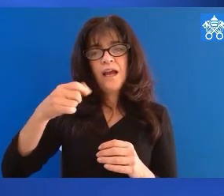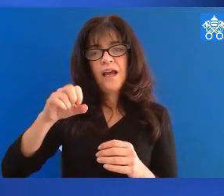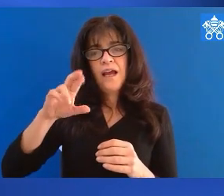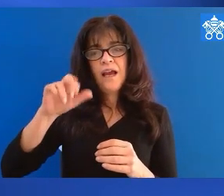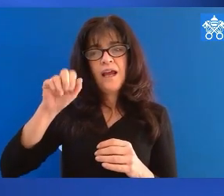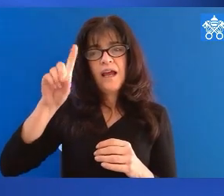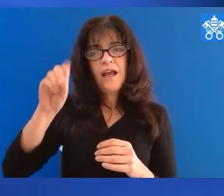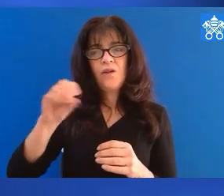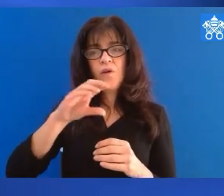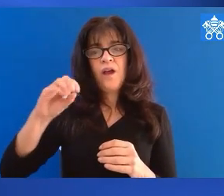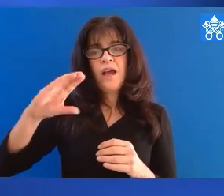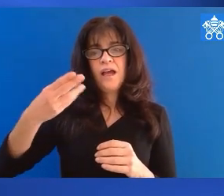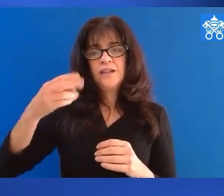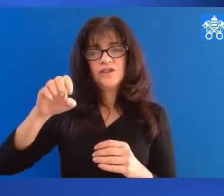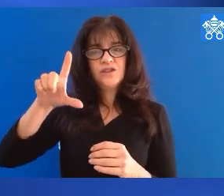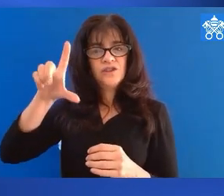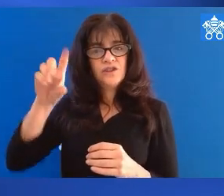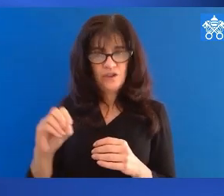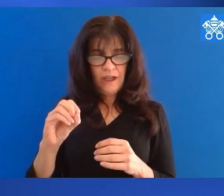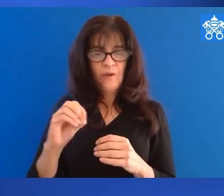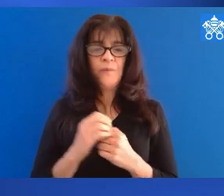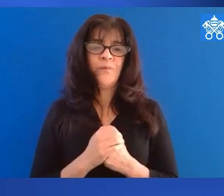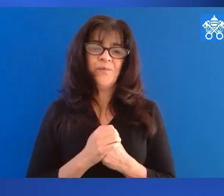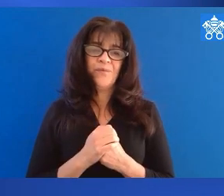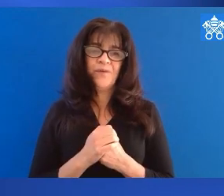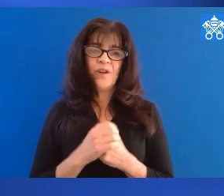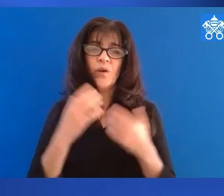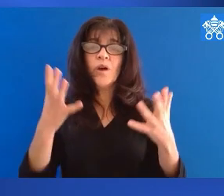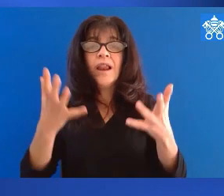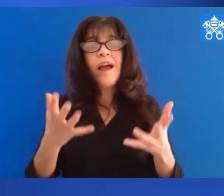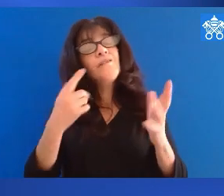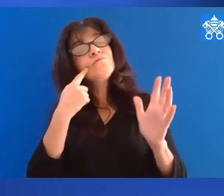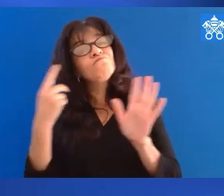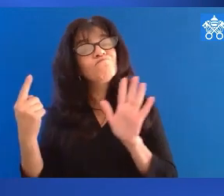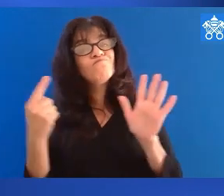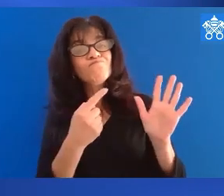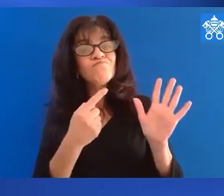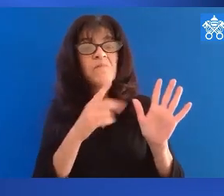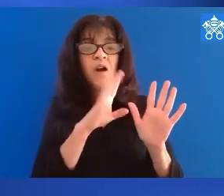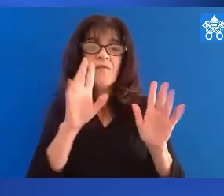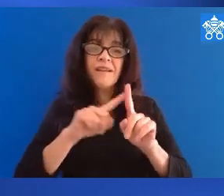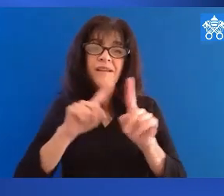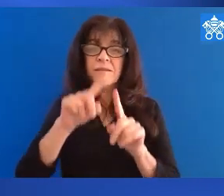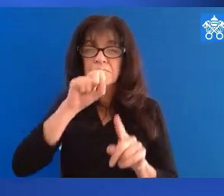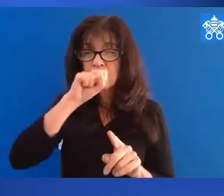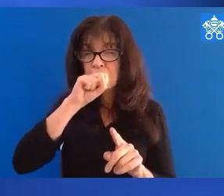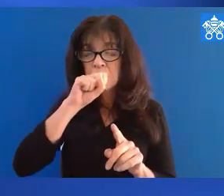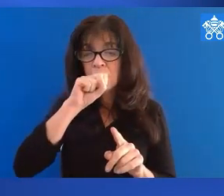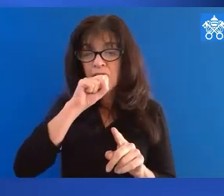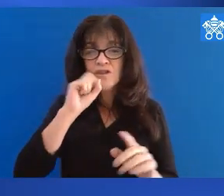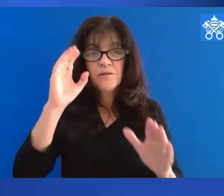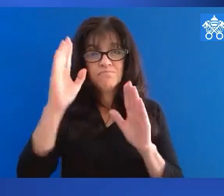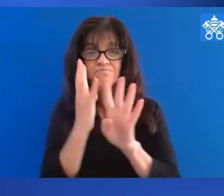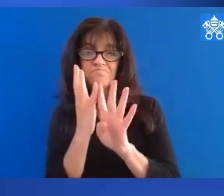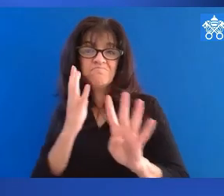the English language commentary for this Wednesday general audience of Pope Francis. We will leave you now with these pictures of the bishops